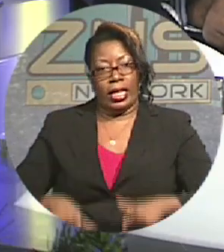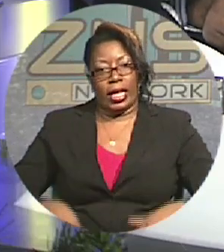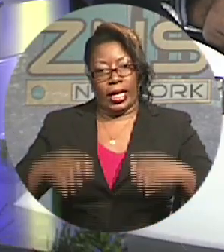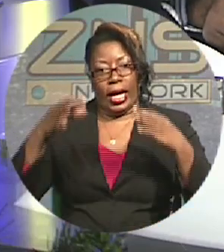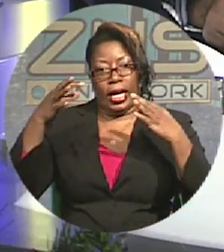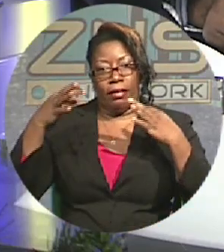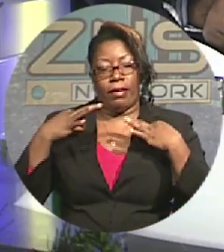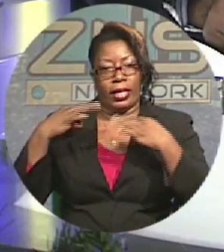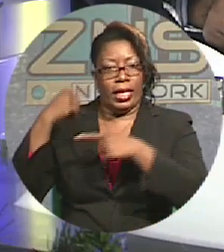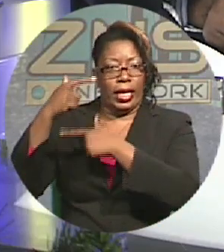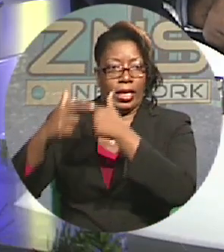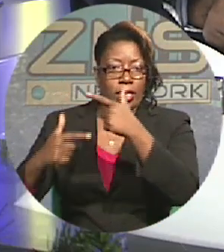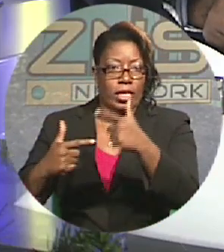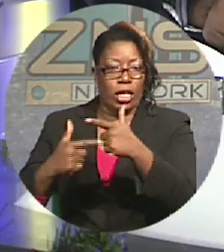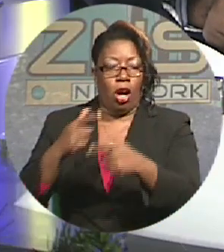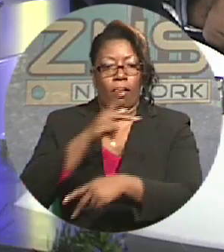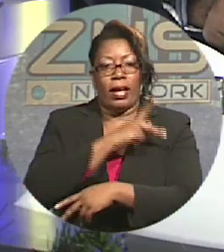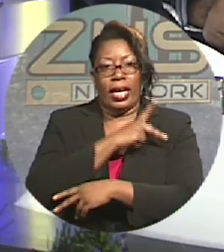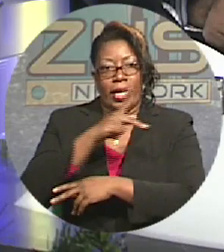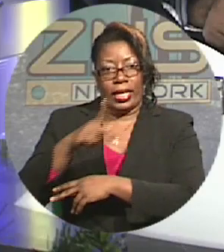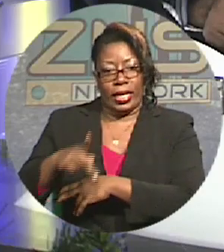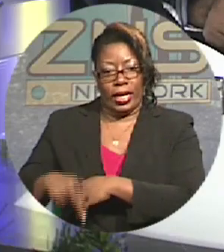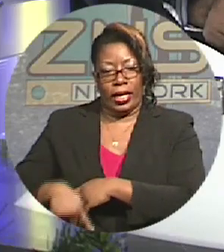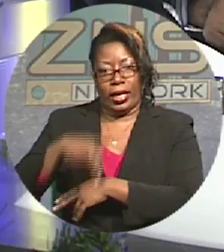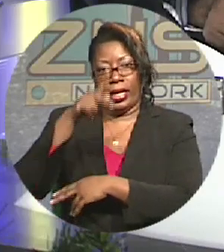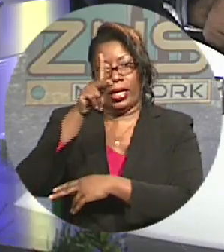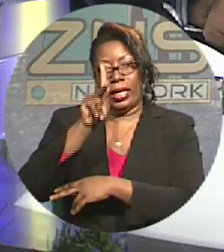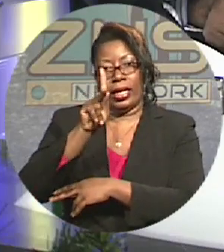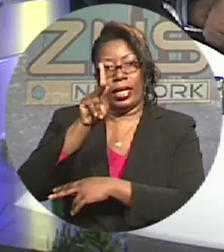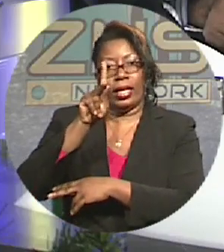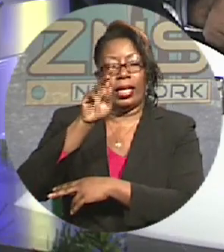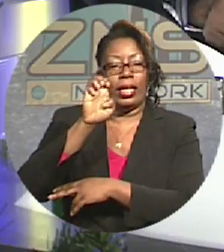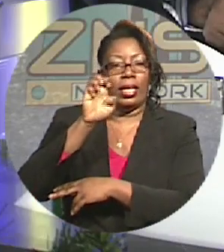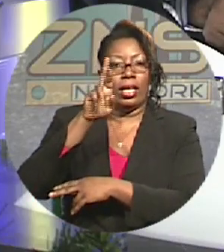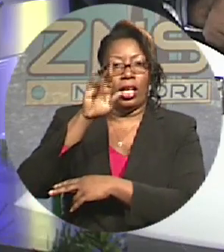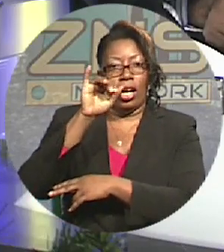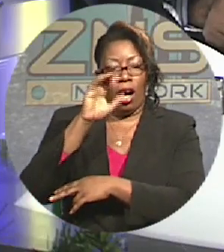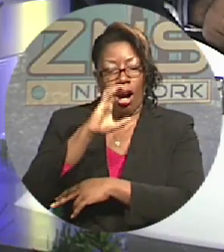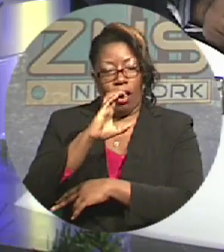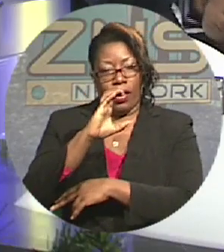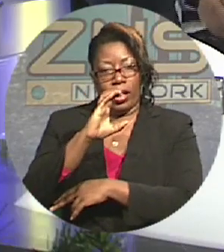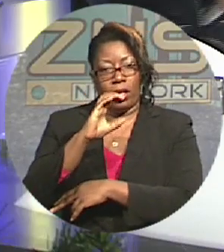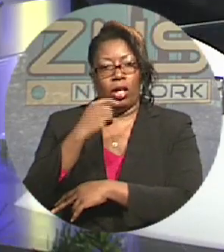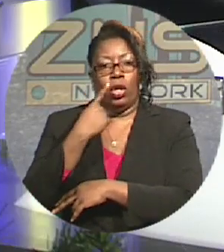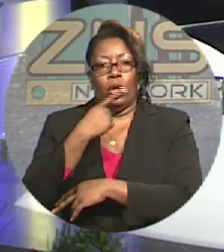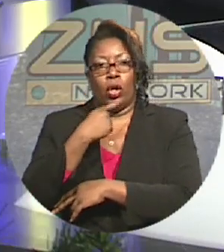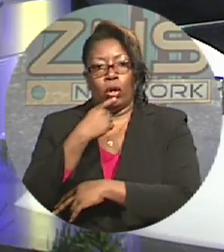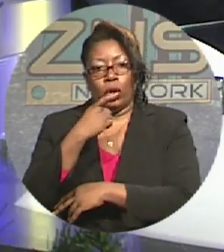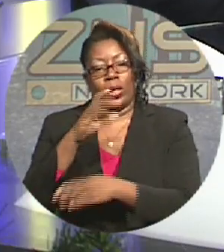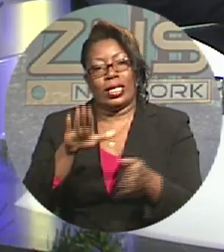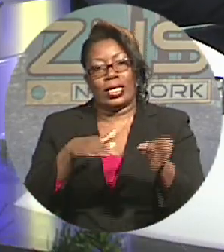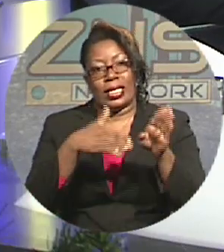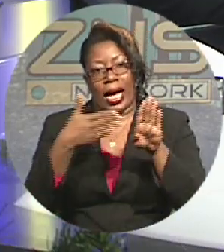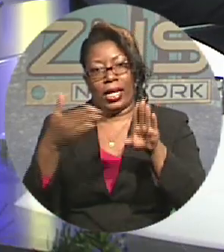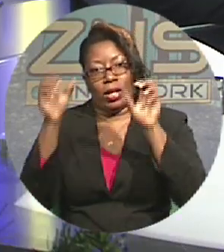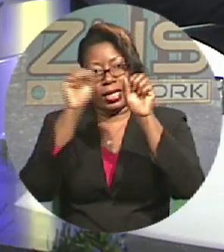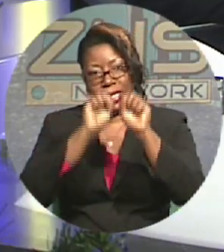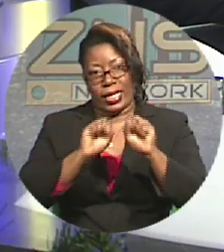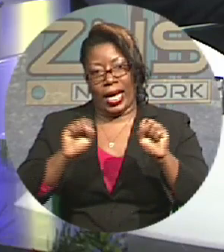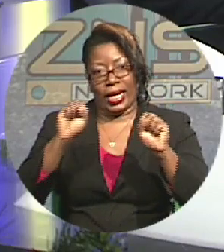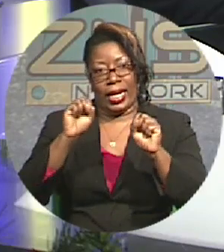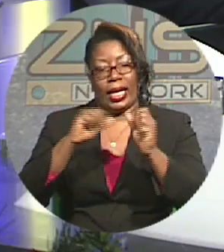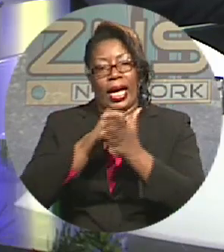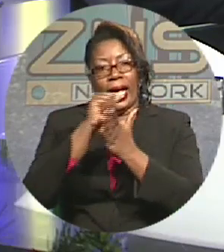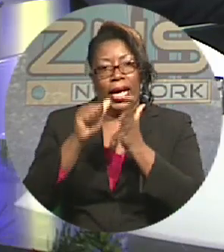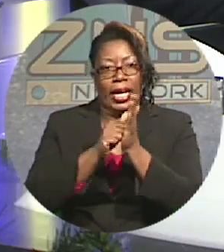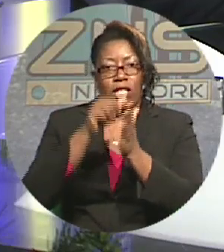Eric Gibson. The veteran cultural ambassador, entertainer, and musician passed away on Saturday at the age of 79. Well, tonight, Clint Watson